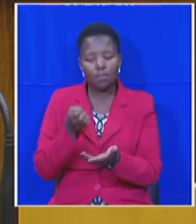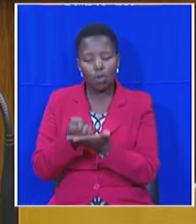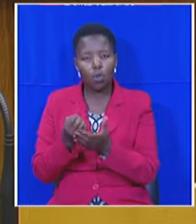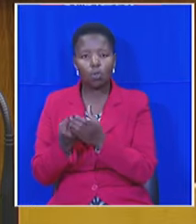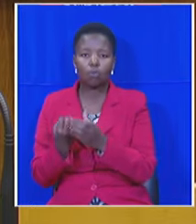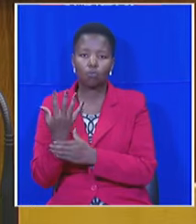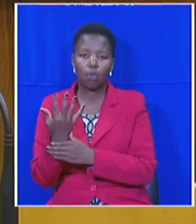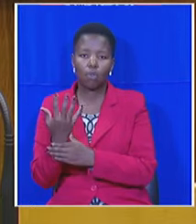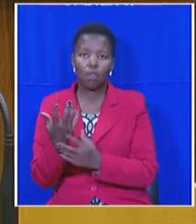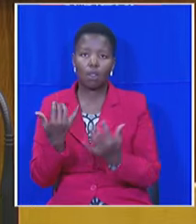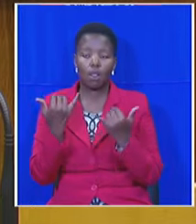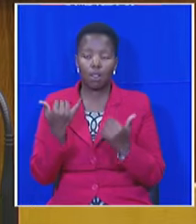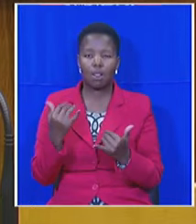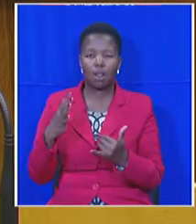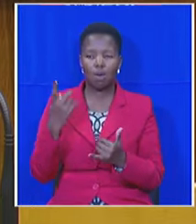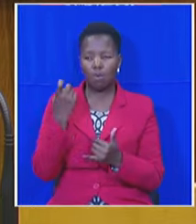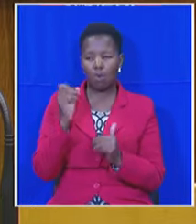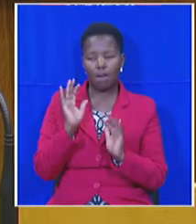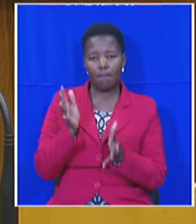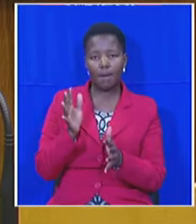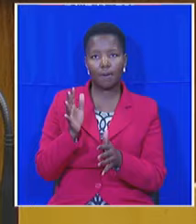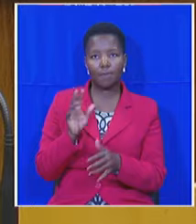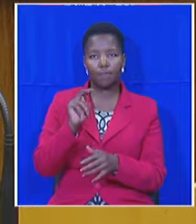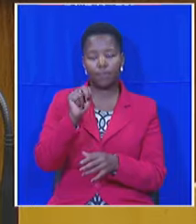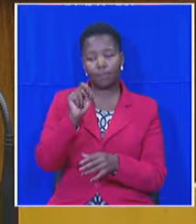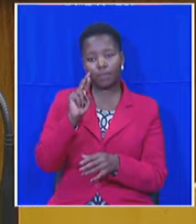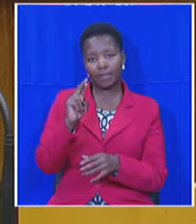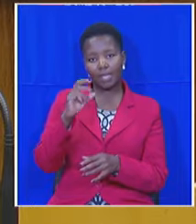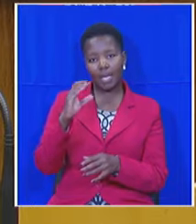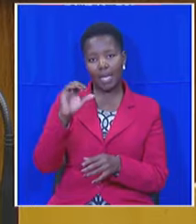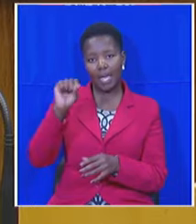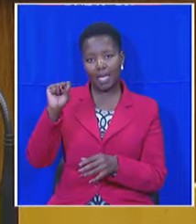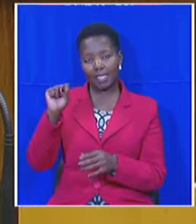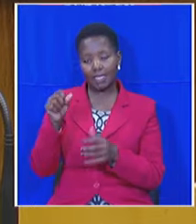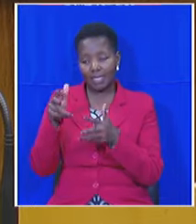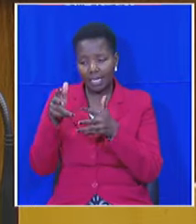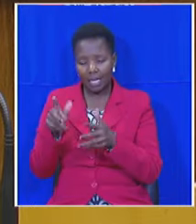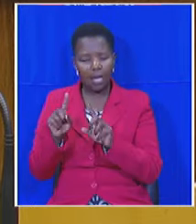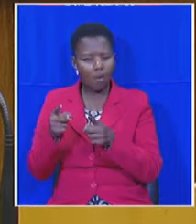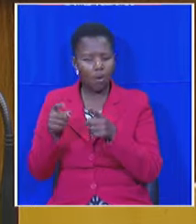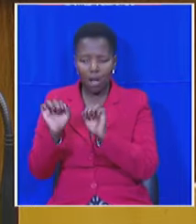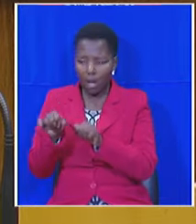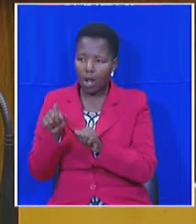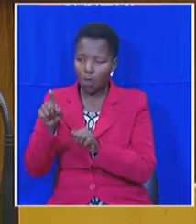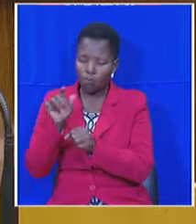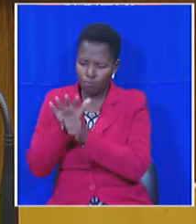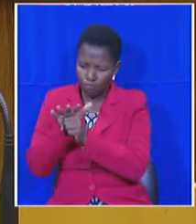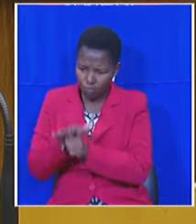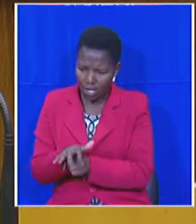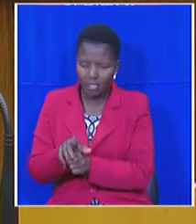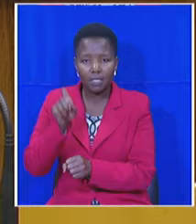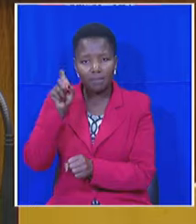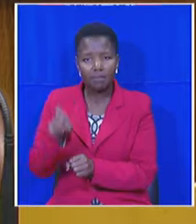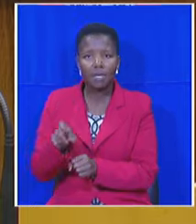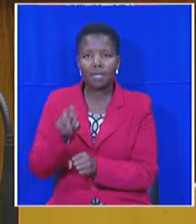to say one other thing, the National Regulator for Compulsory Services, we will not allow them to be pressured to open up